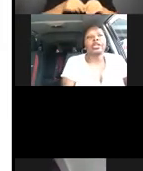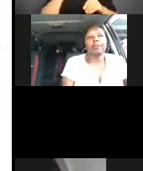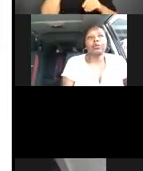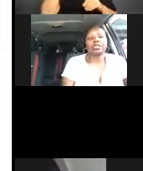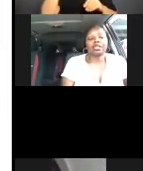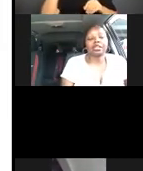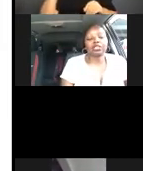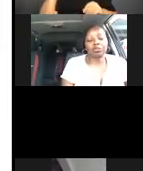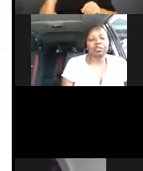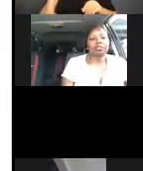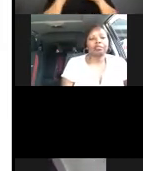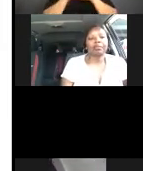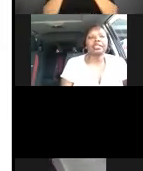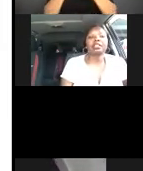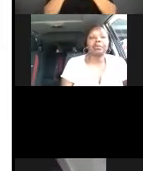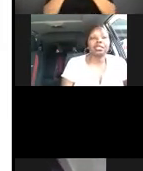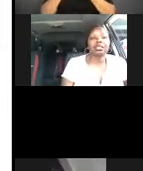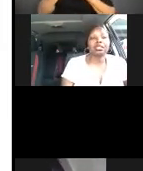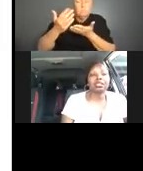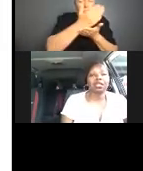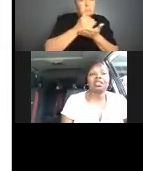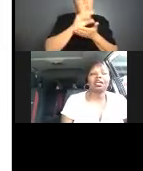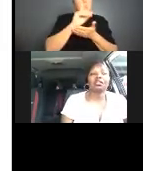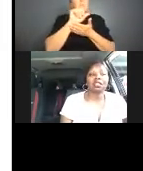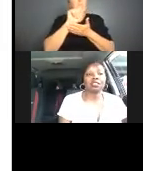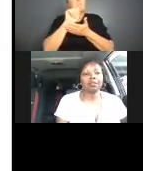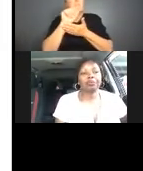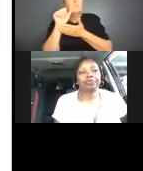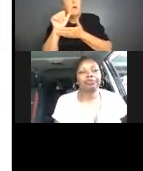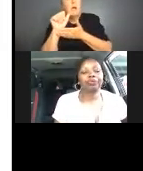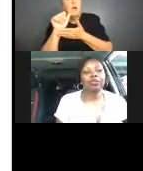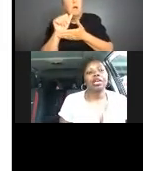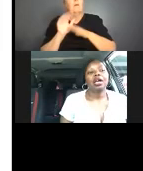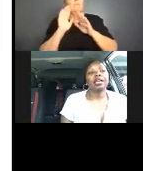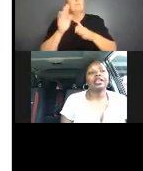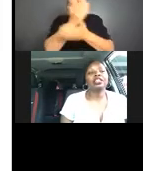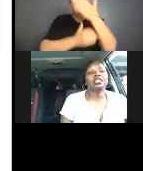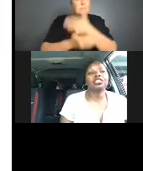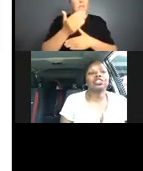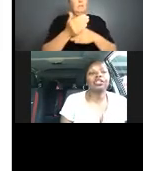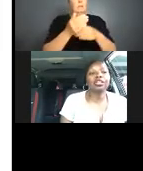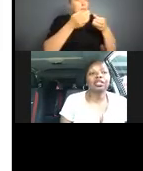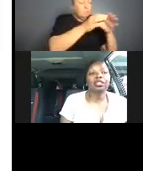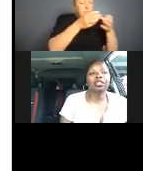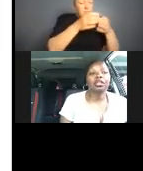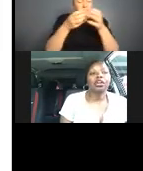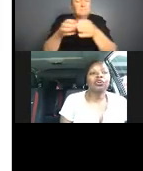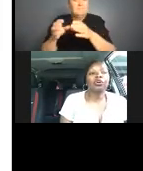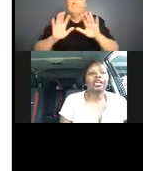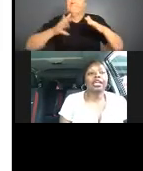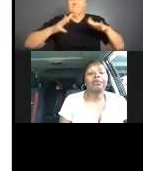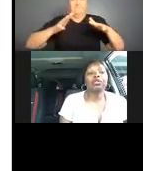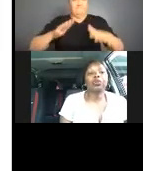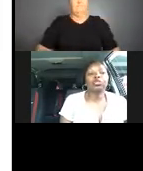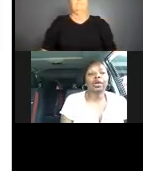to enable desegregation by disability in the health sector. Again, SDG 3